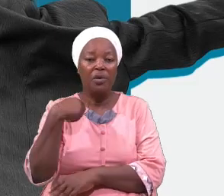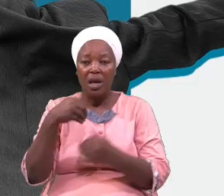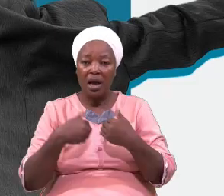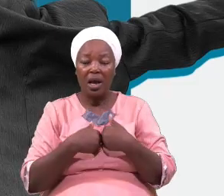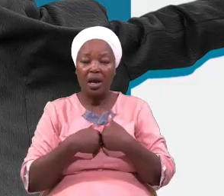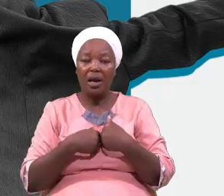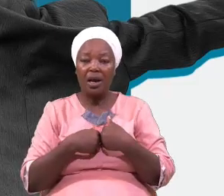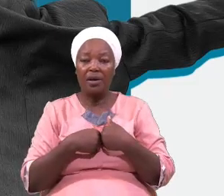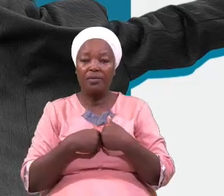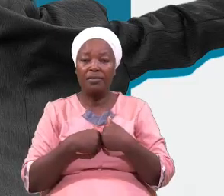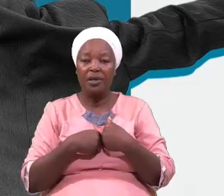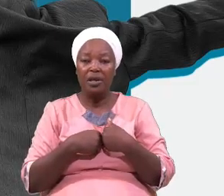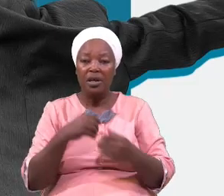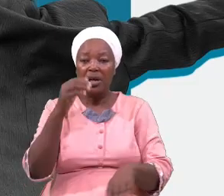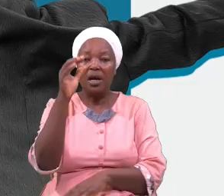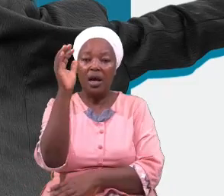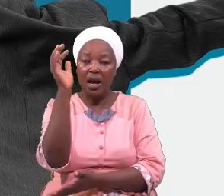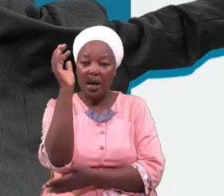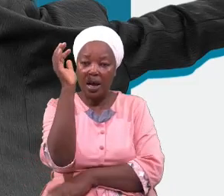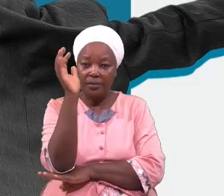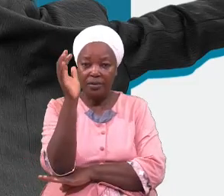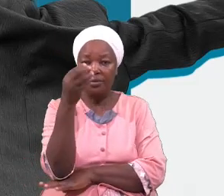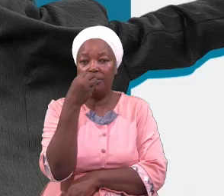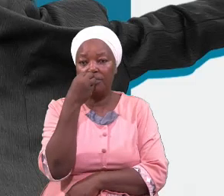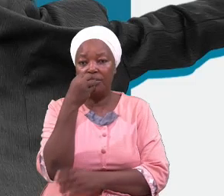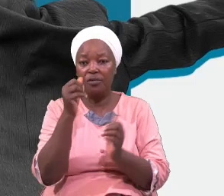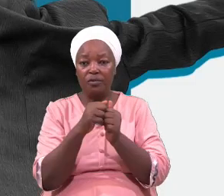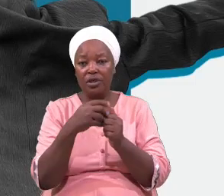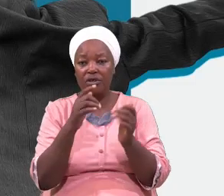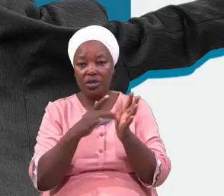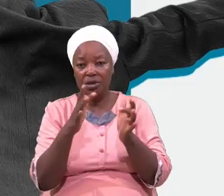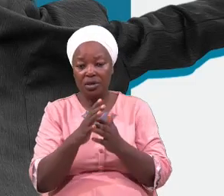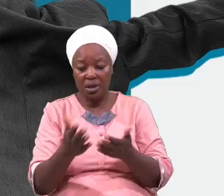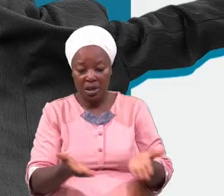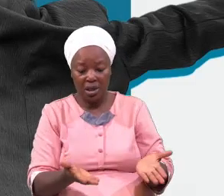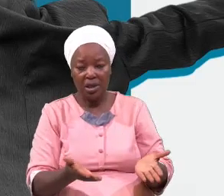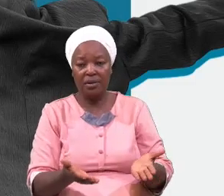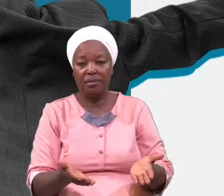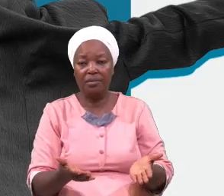Jesus here at our back, the back of the altar.